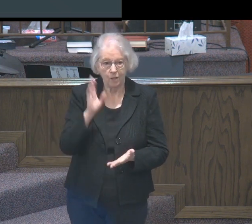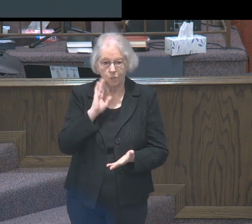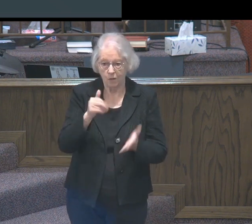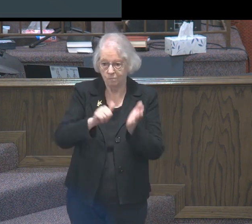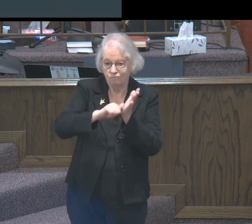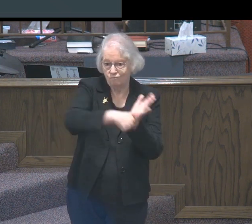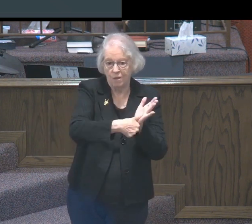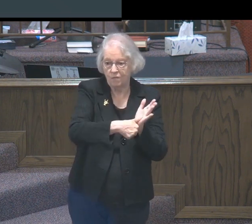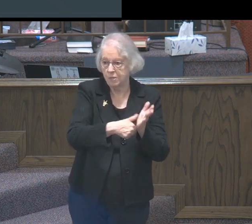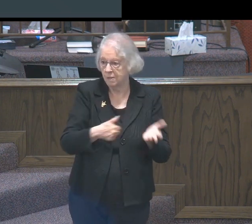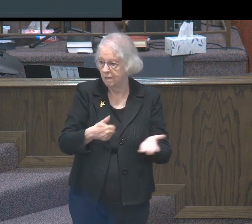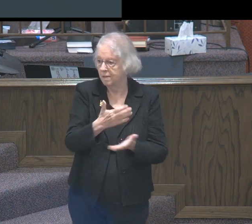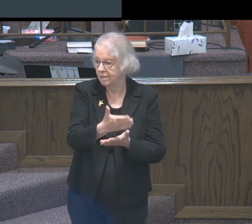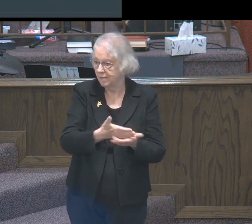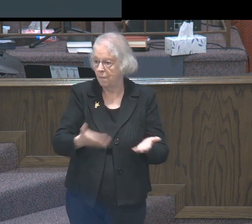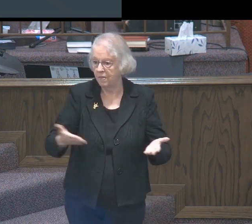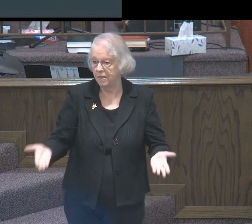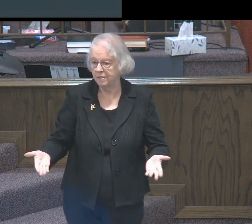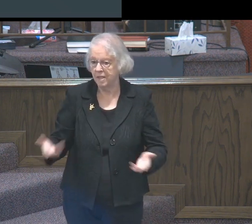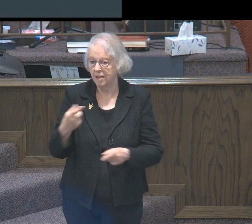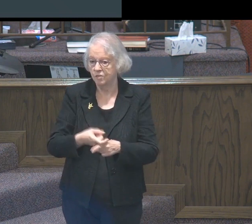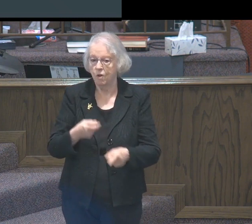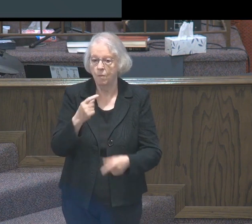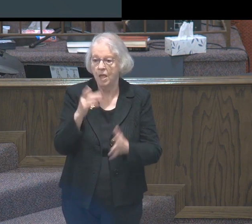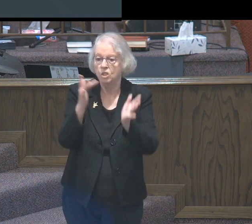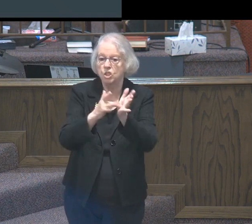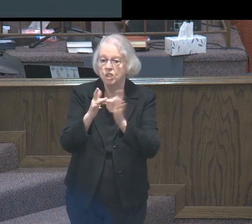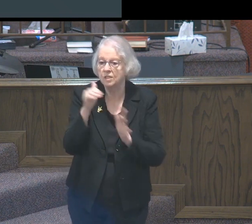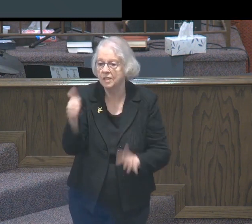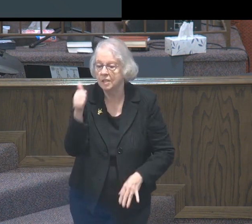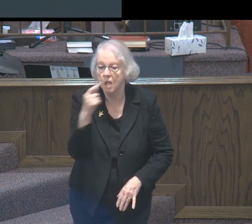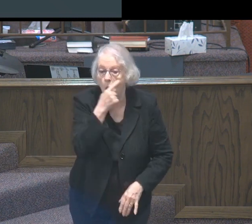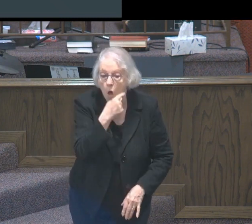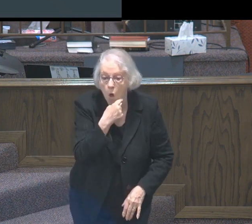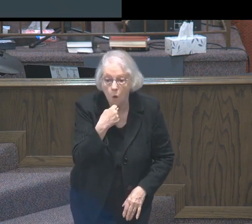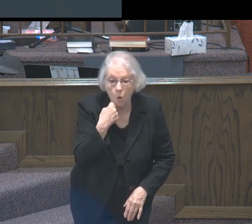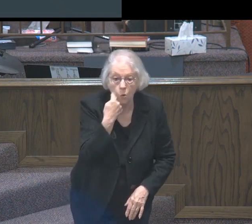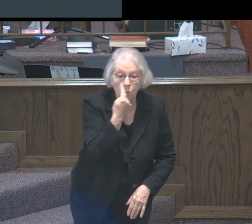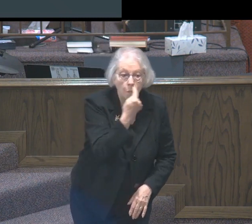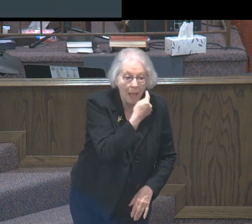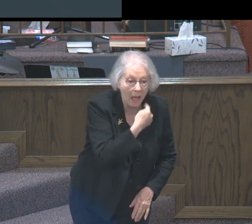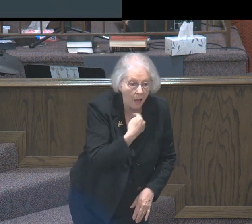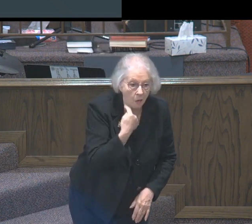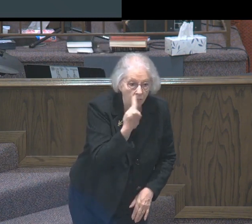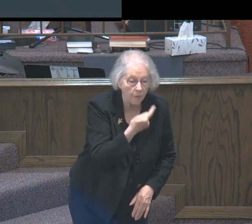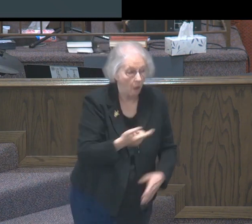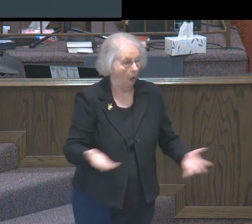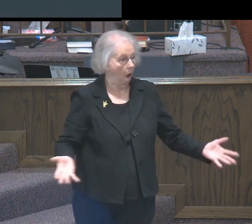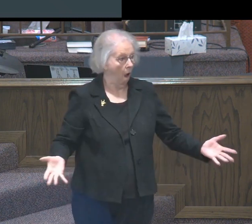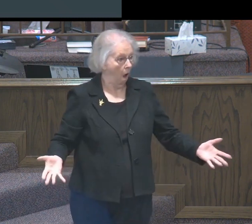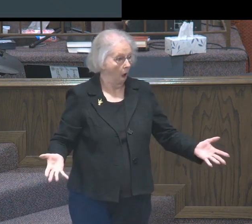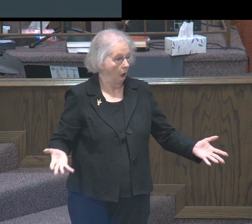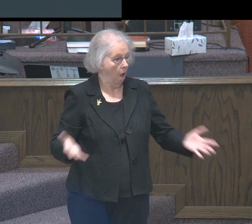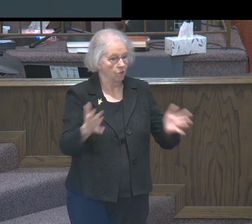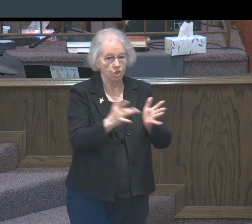meek and seeking mercy and giving mercy, those are the things that Christ says we are to look like.